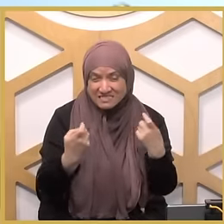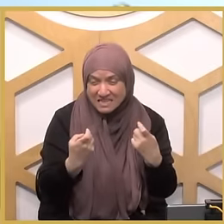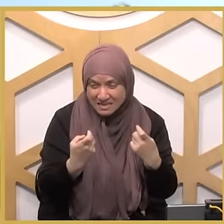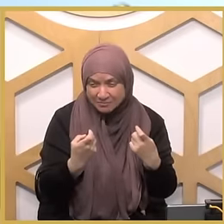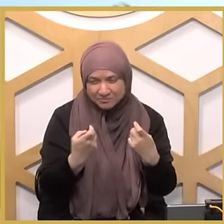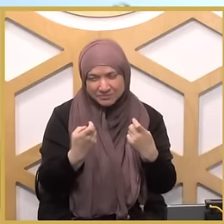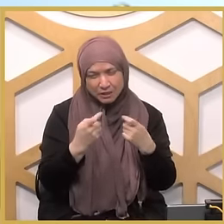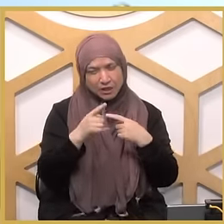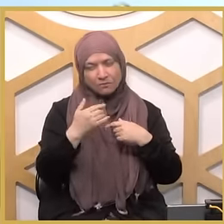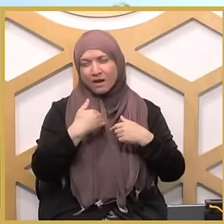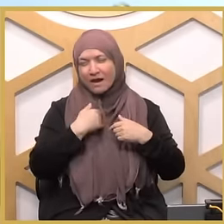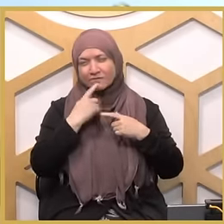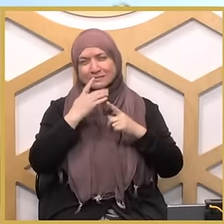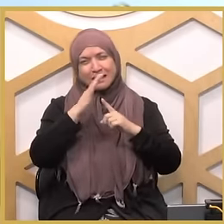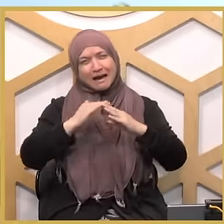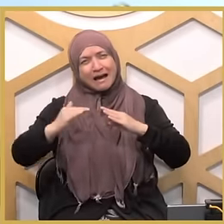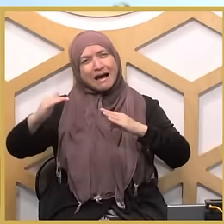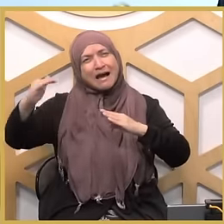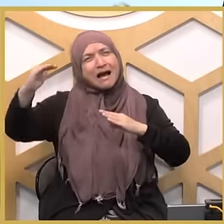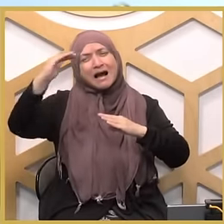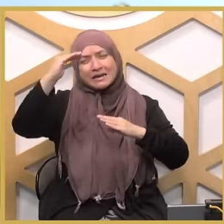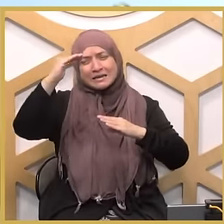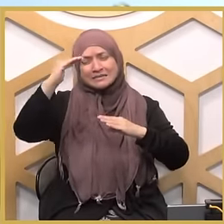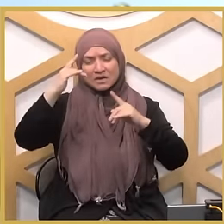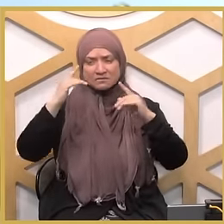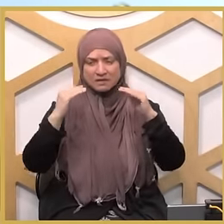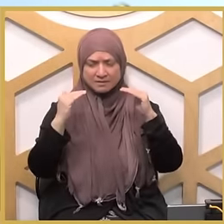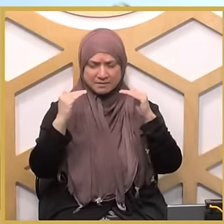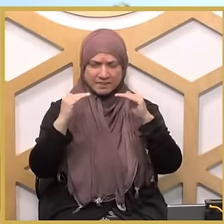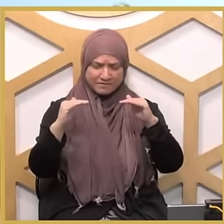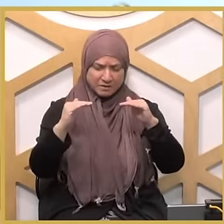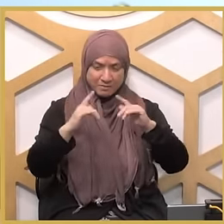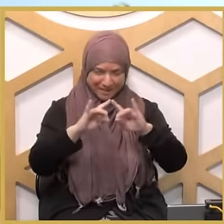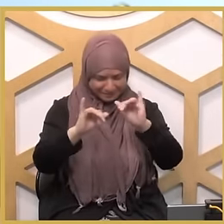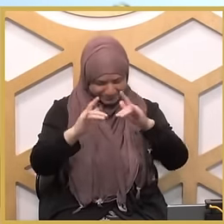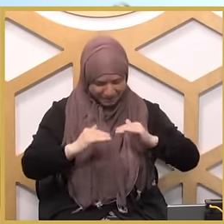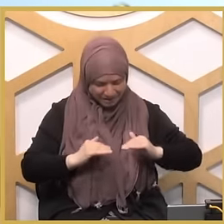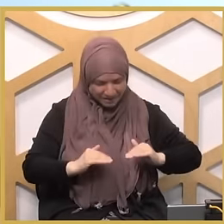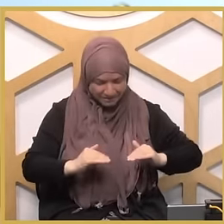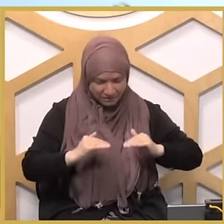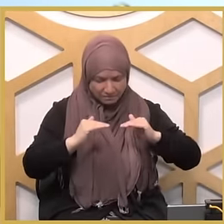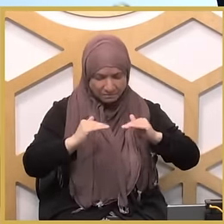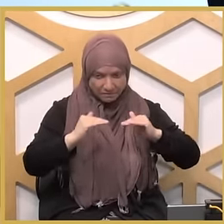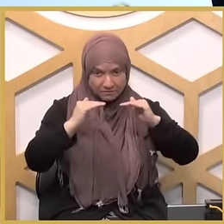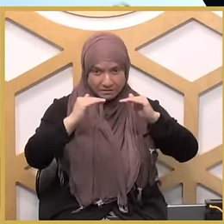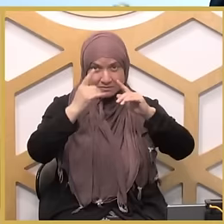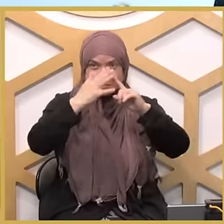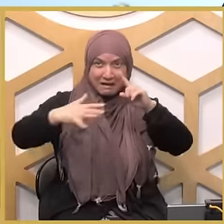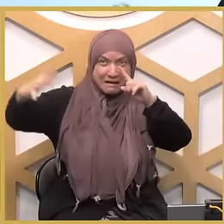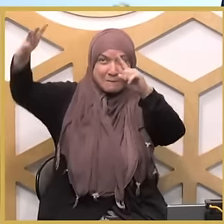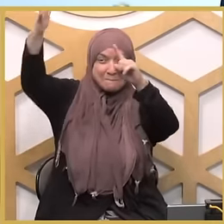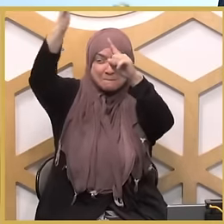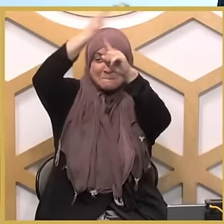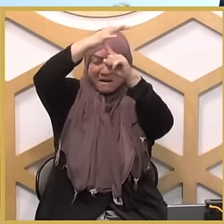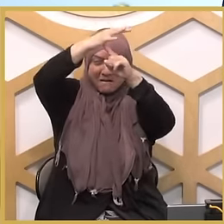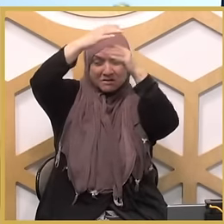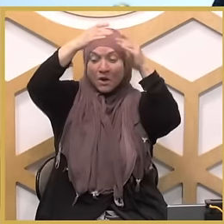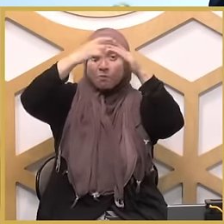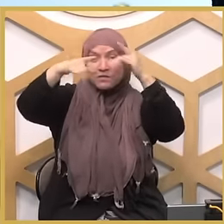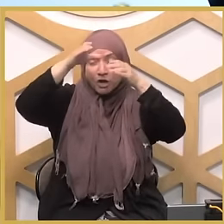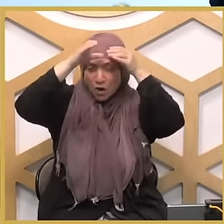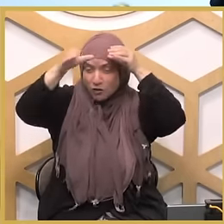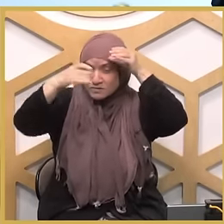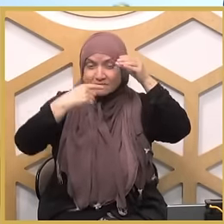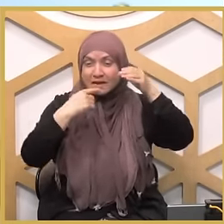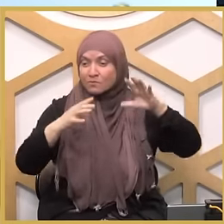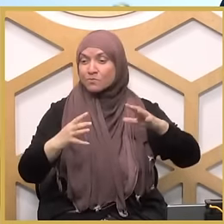limit and a lower limit, right? You got your peak and you got your low course. The ulama mentioned, the scholars mentioned that the shirra, which is what you're in right now, this is your